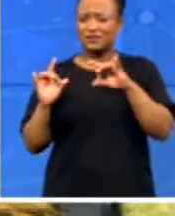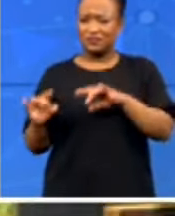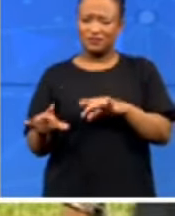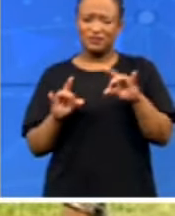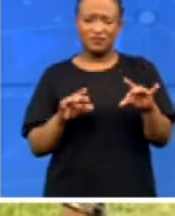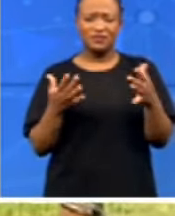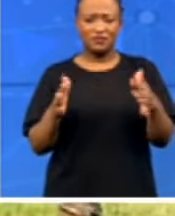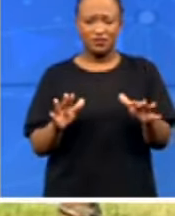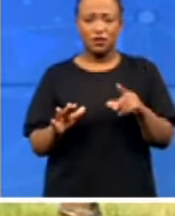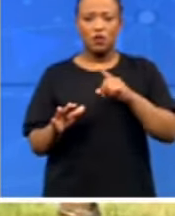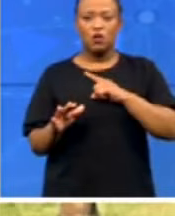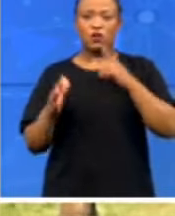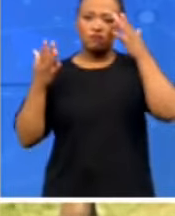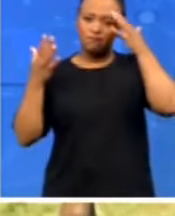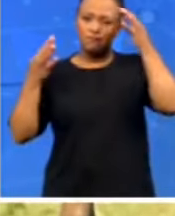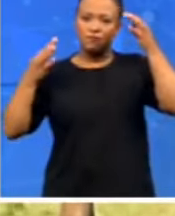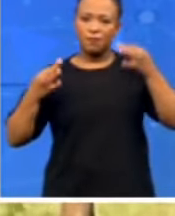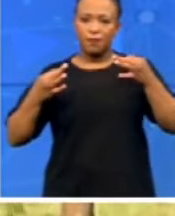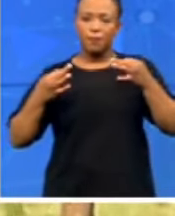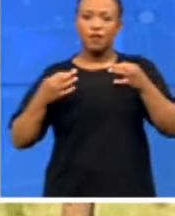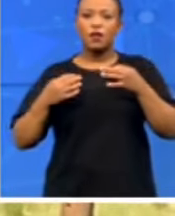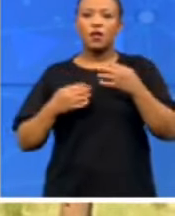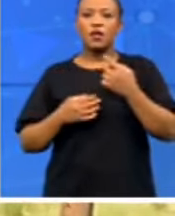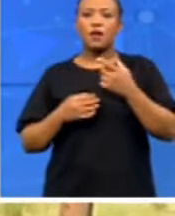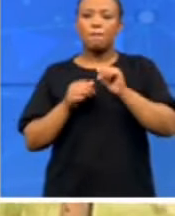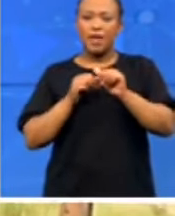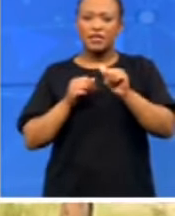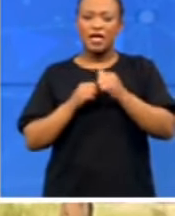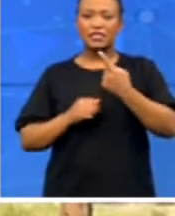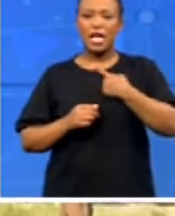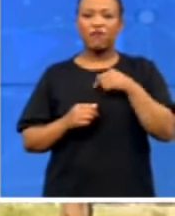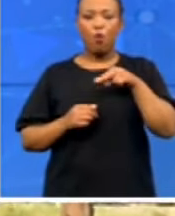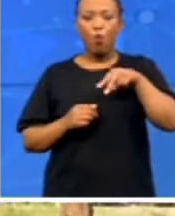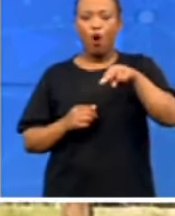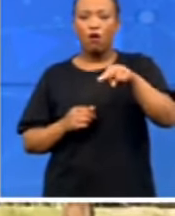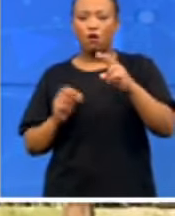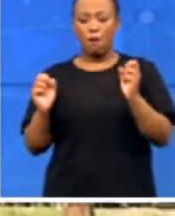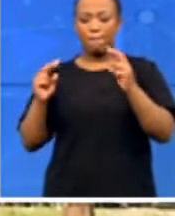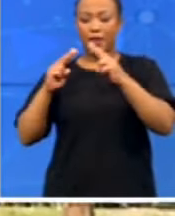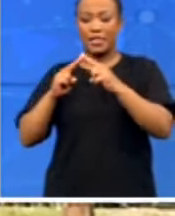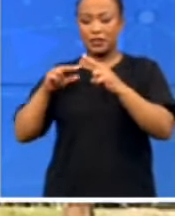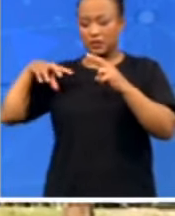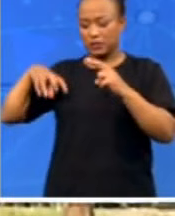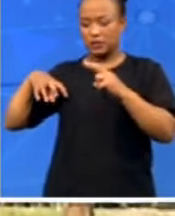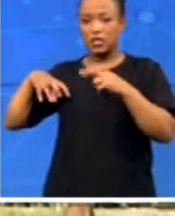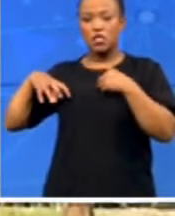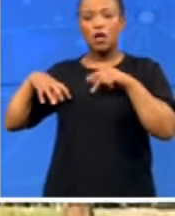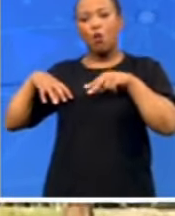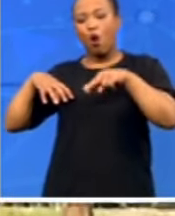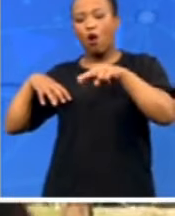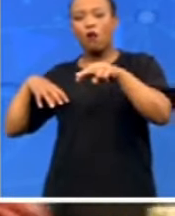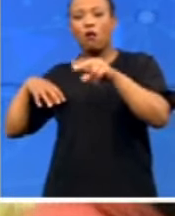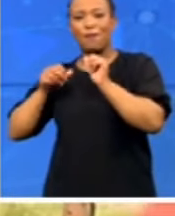transfer themselves from this side of the bridge to the other side, feeling that it was a better option than using the detours. And we know